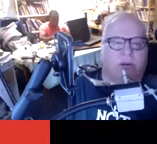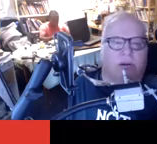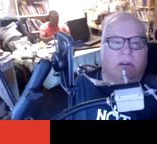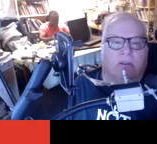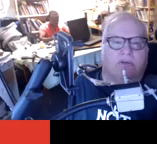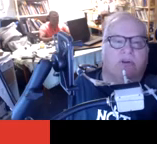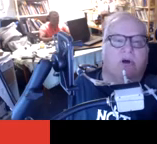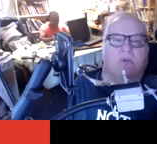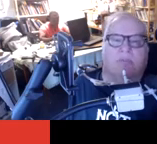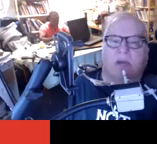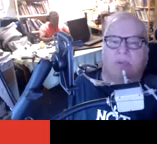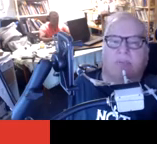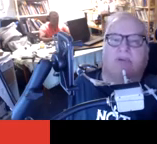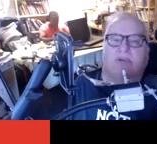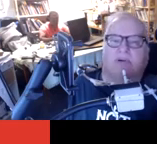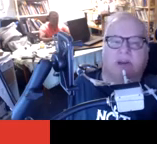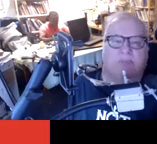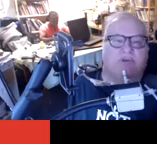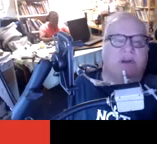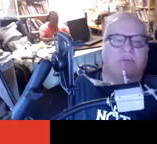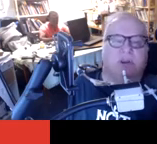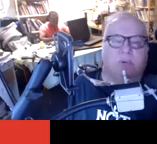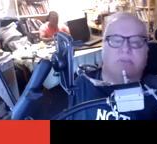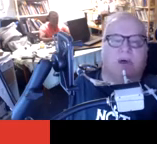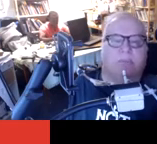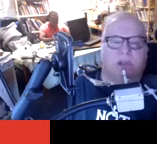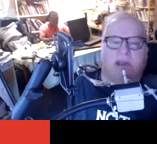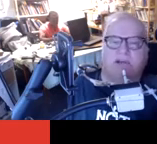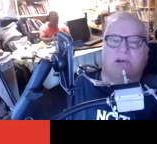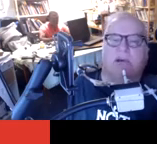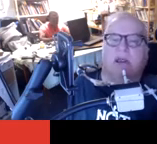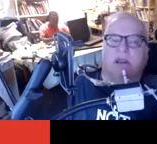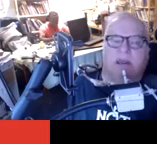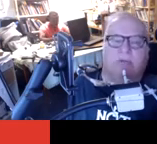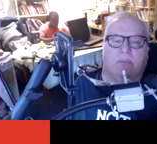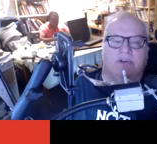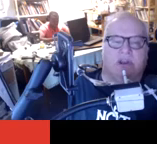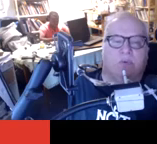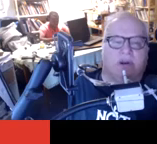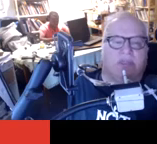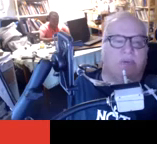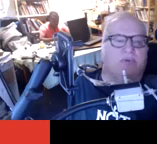propagated. So Black people are 13% of the US population, yet represent 23%